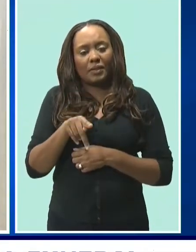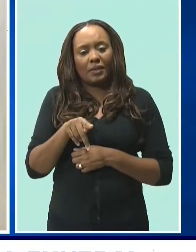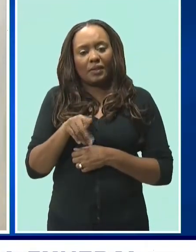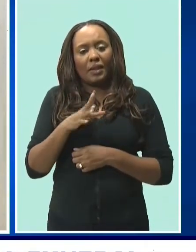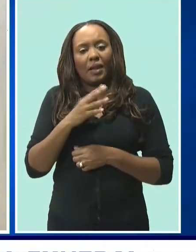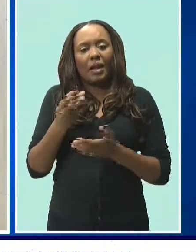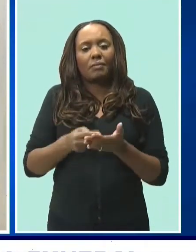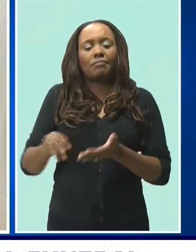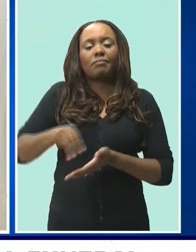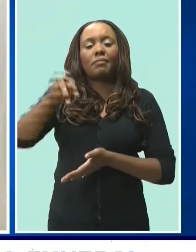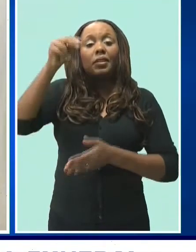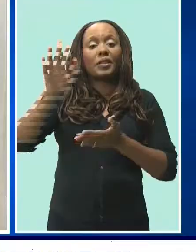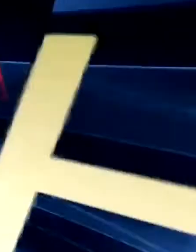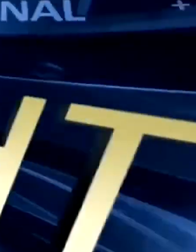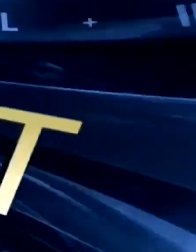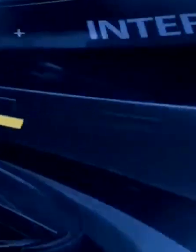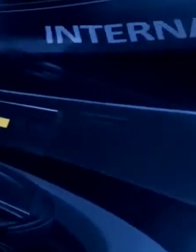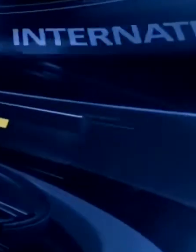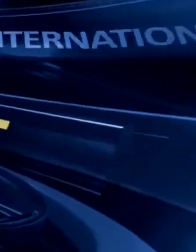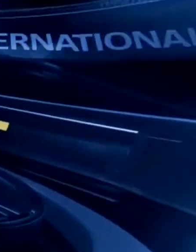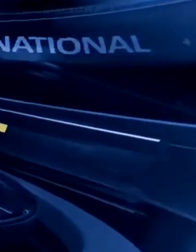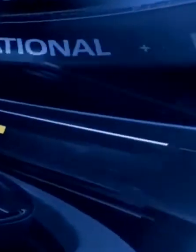and rise in glory.